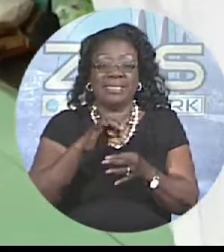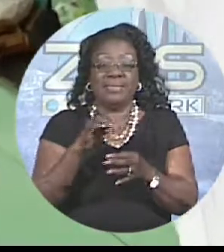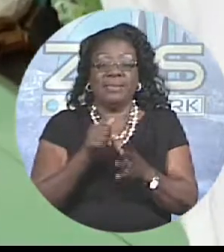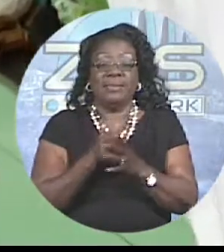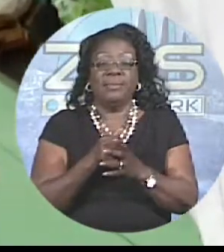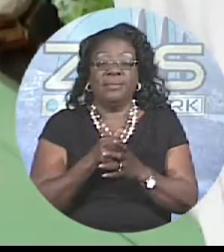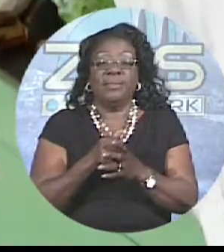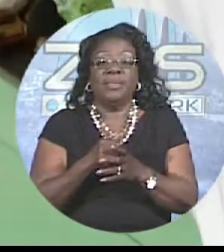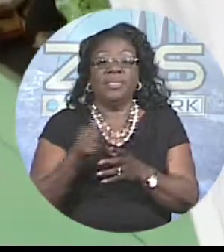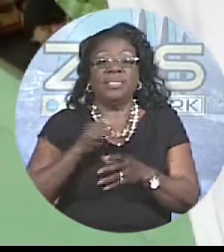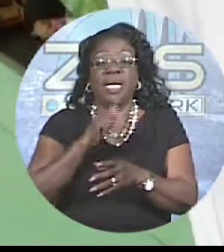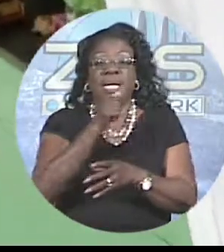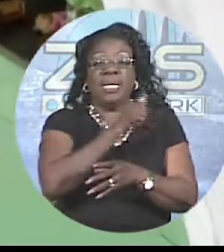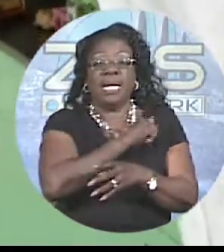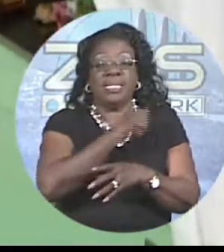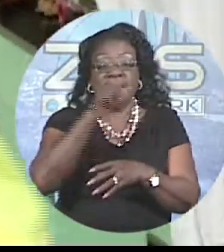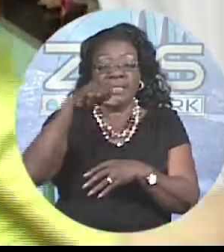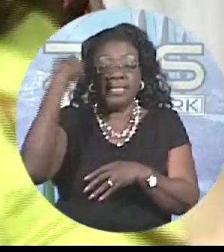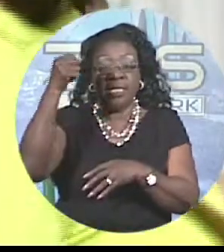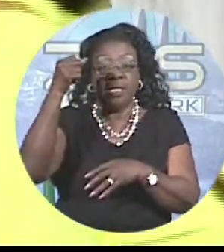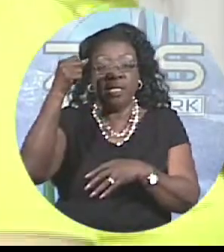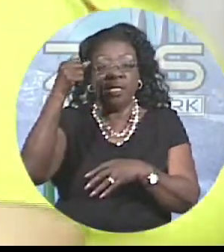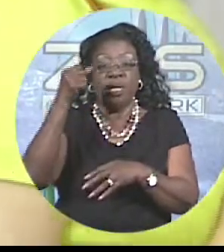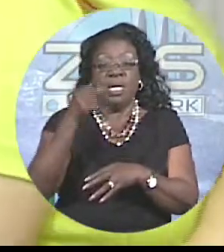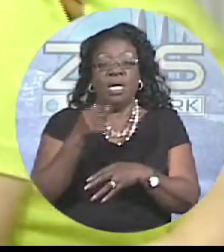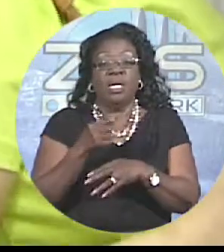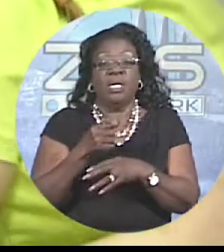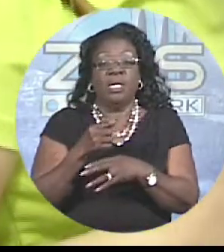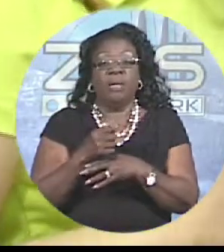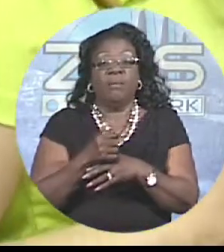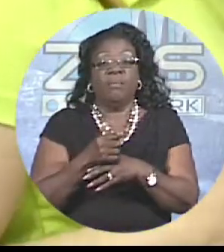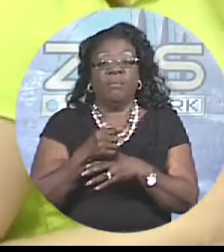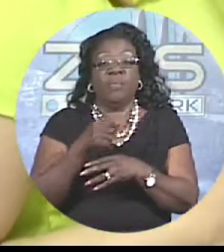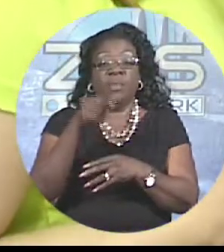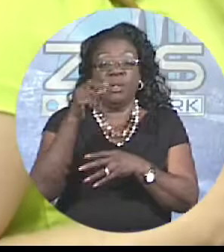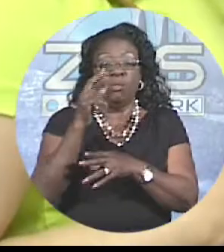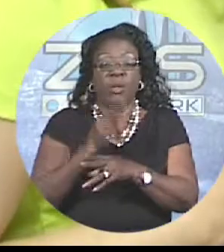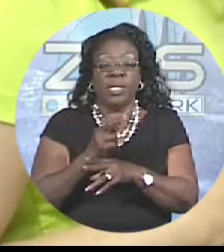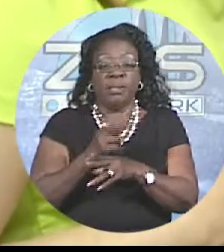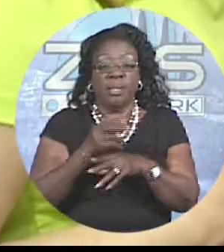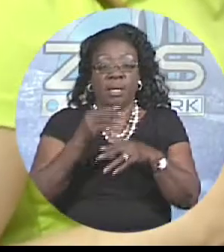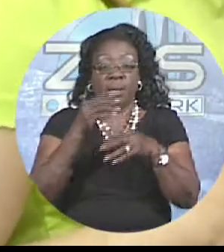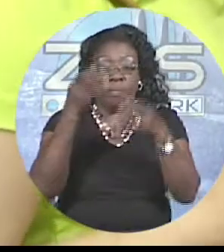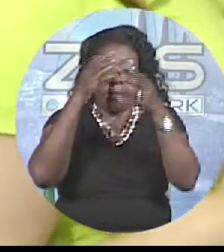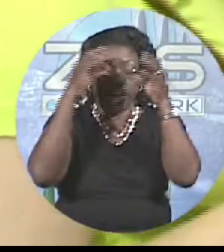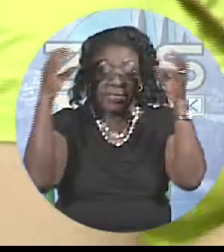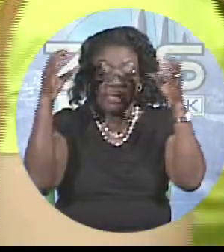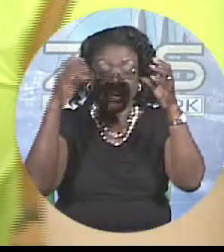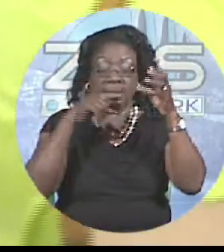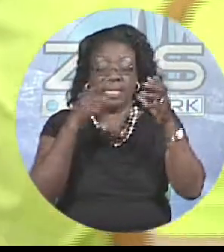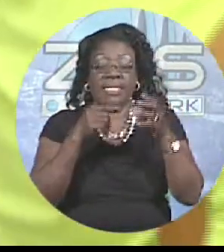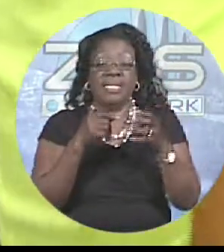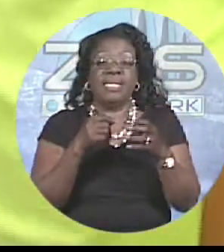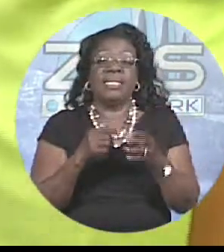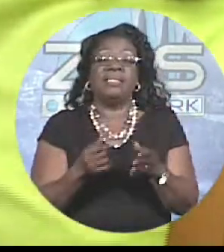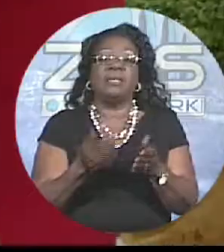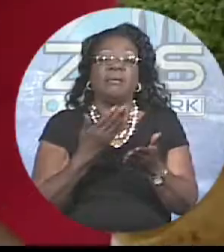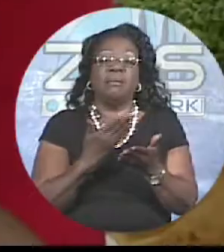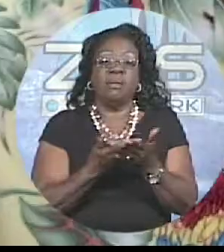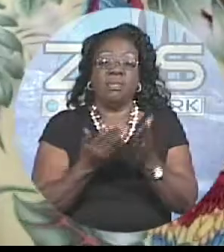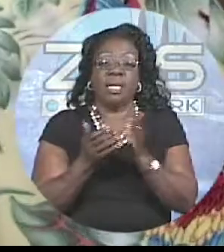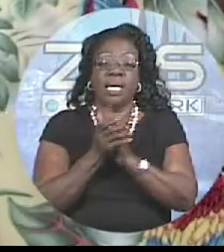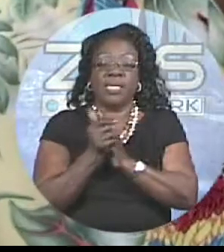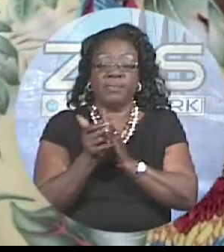Vice President of Public Affairs Ed Fields calls it a win-win situation for both the property and participants.